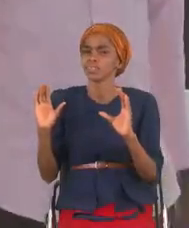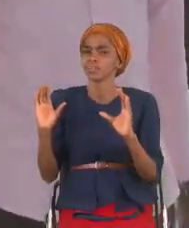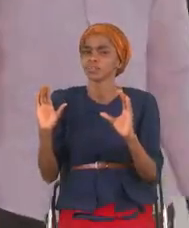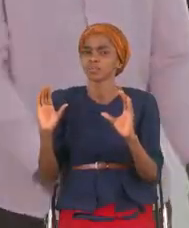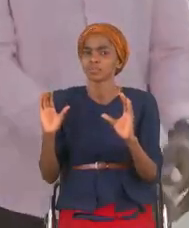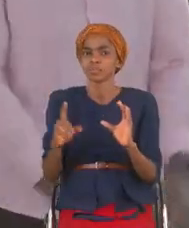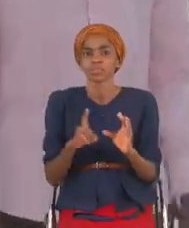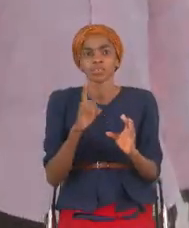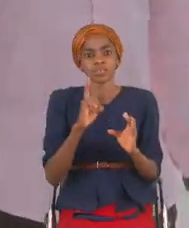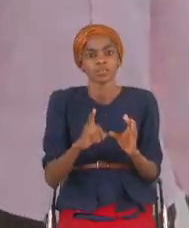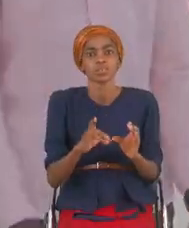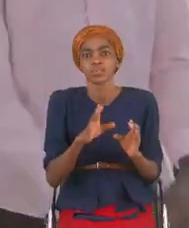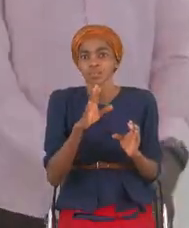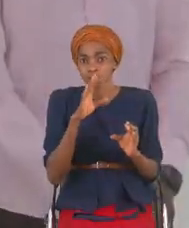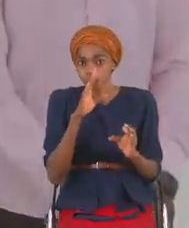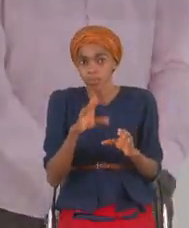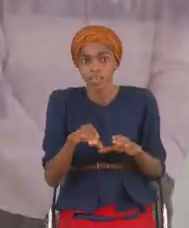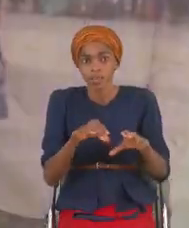you'll be a performer